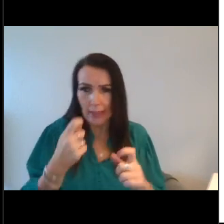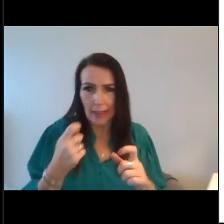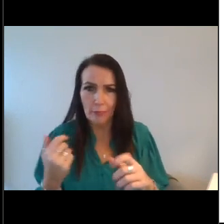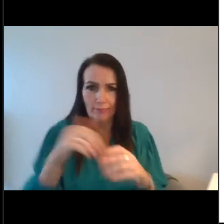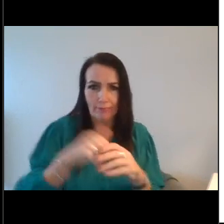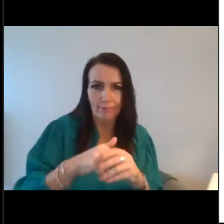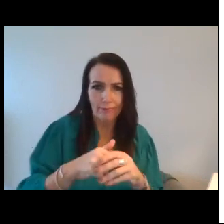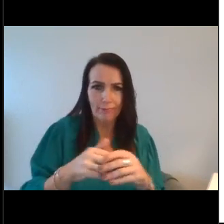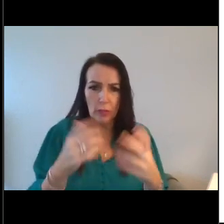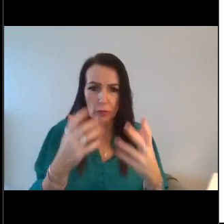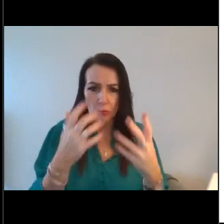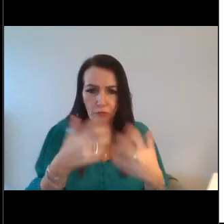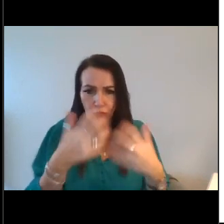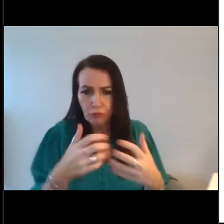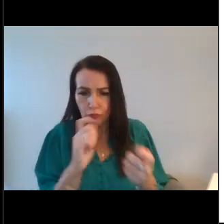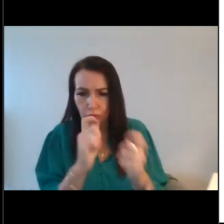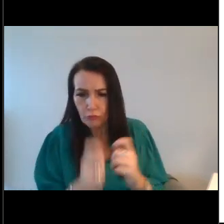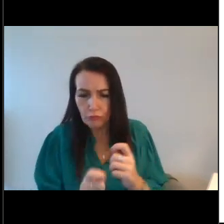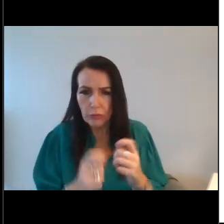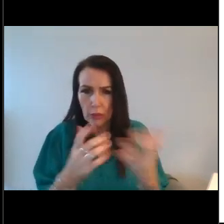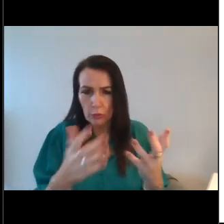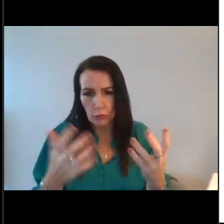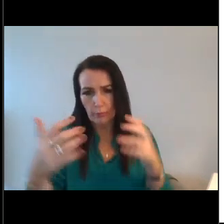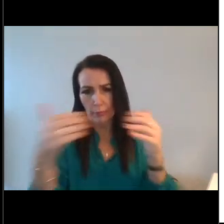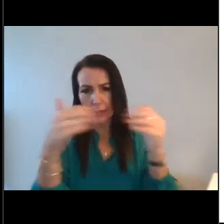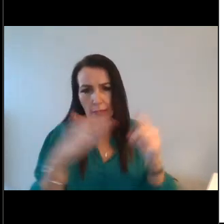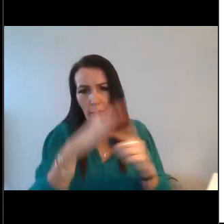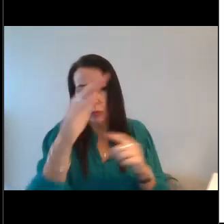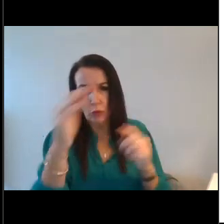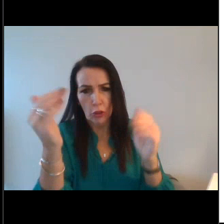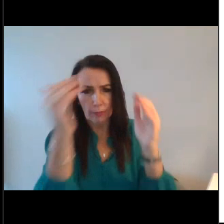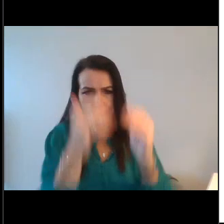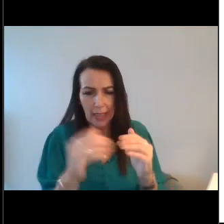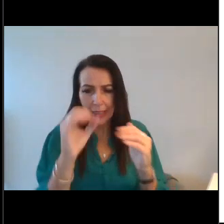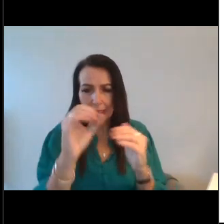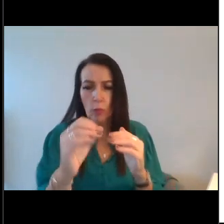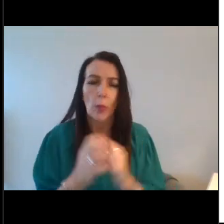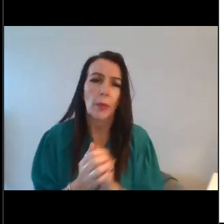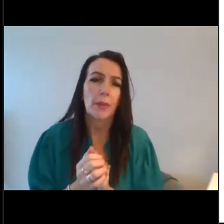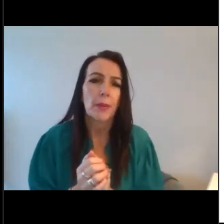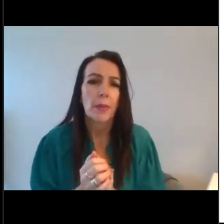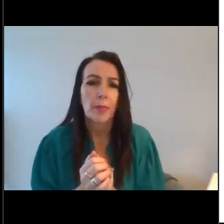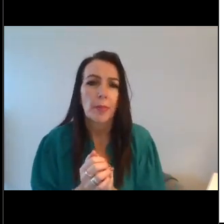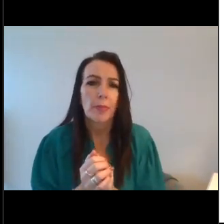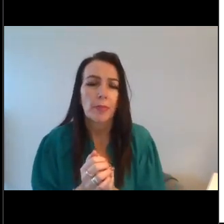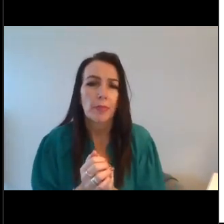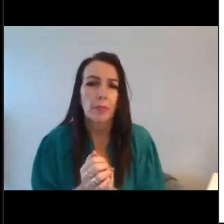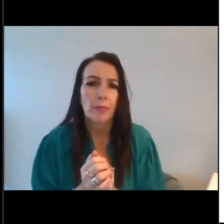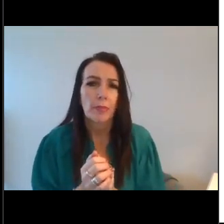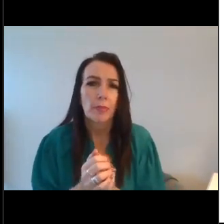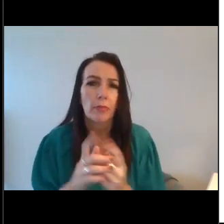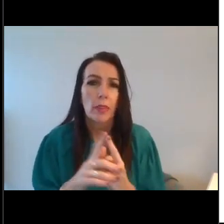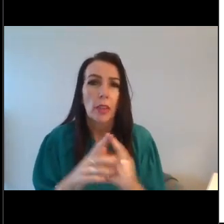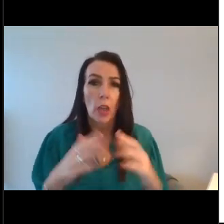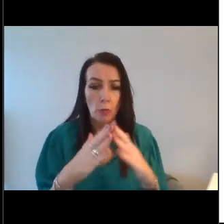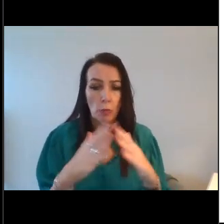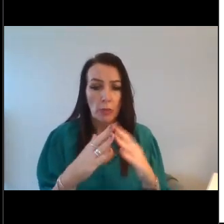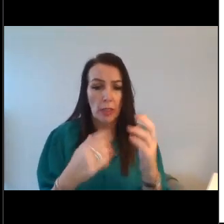work? There are a couple that stand out. One is when properties become